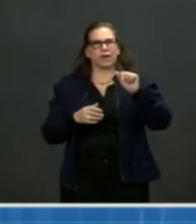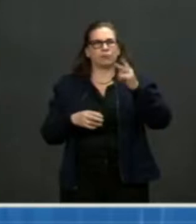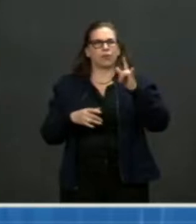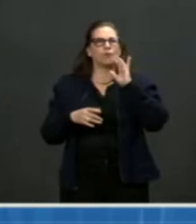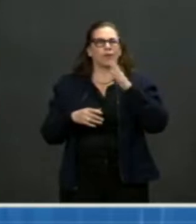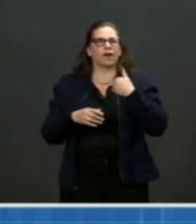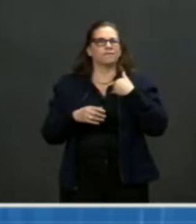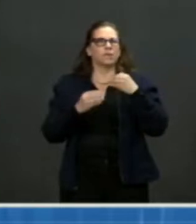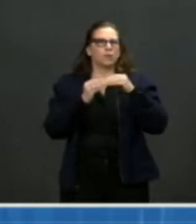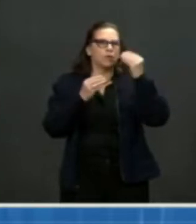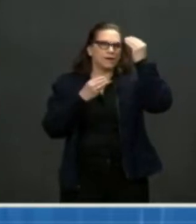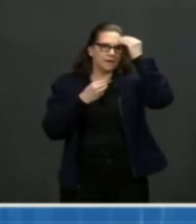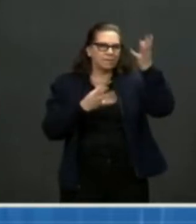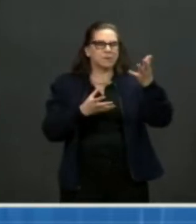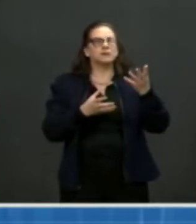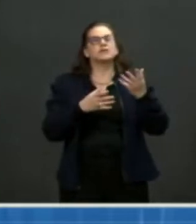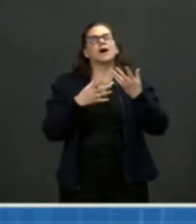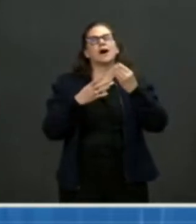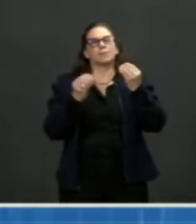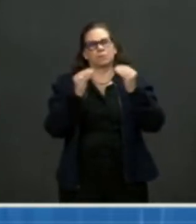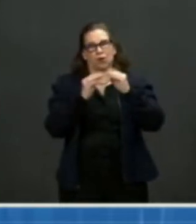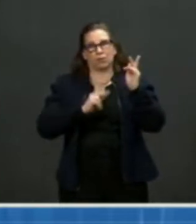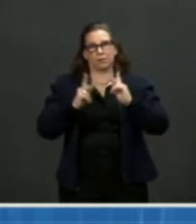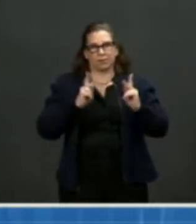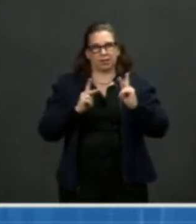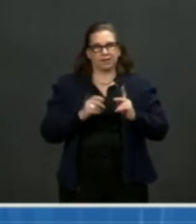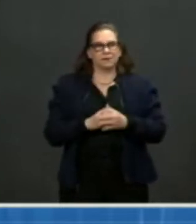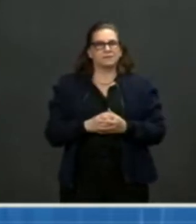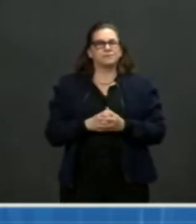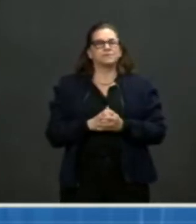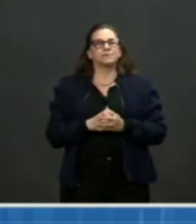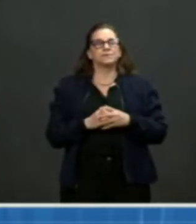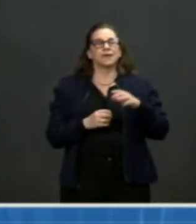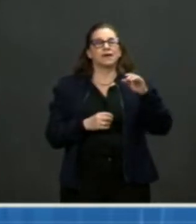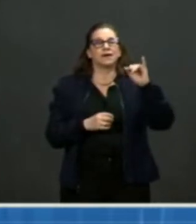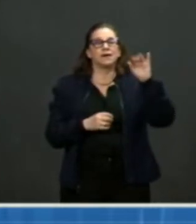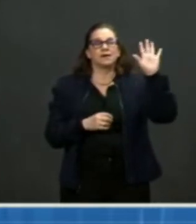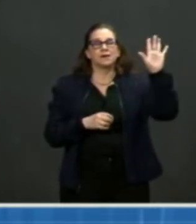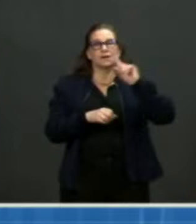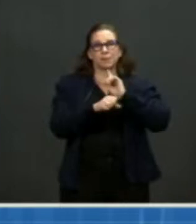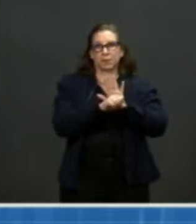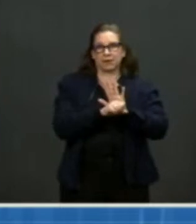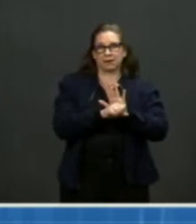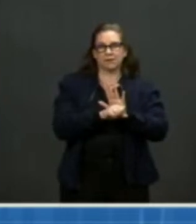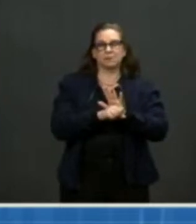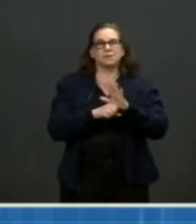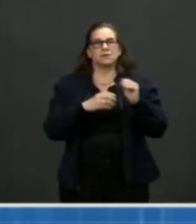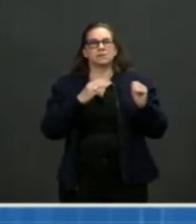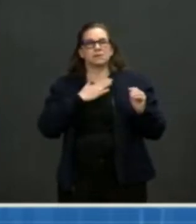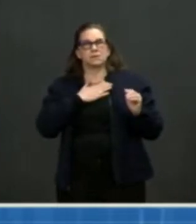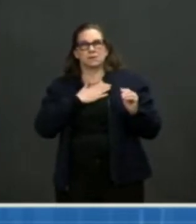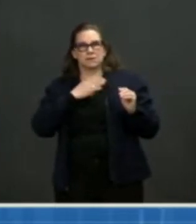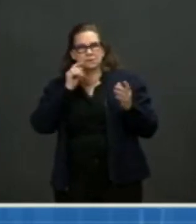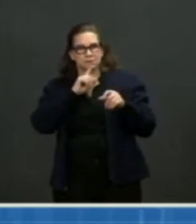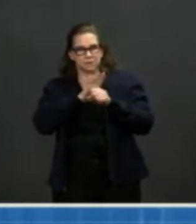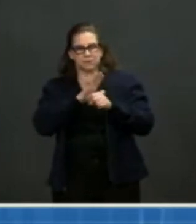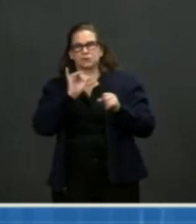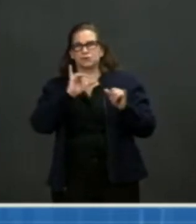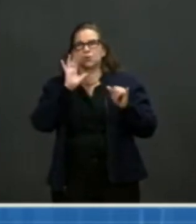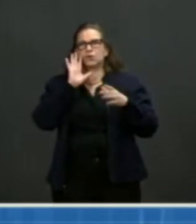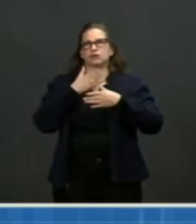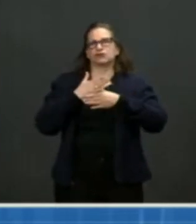they need to be committed to doing. So we'll continue to keep everyone posted. Next question.